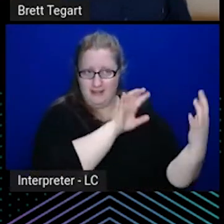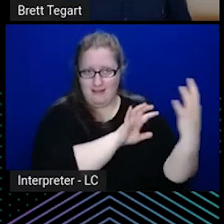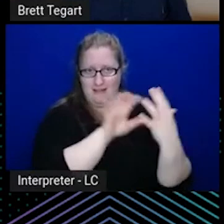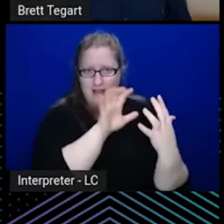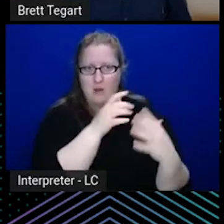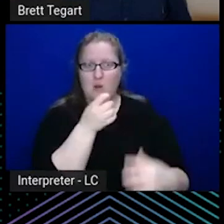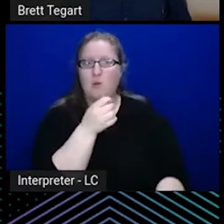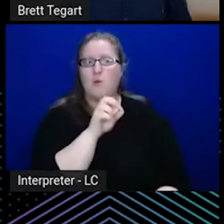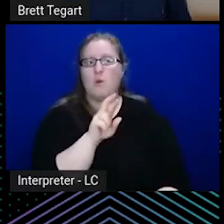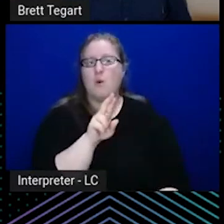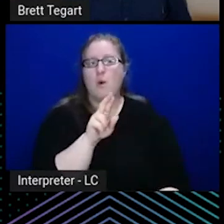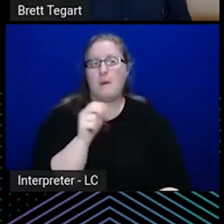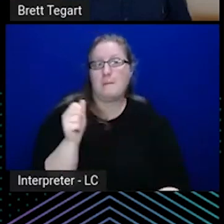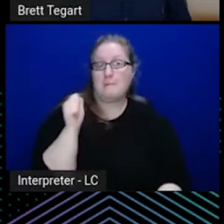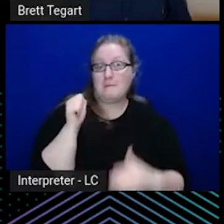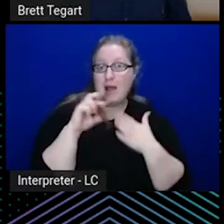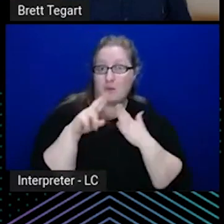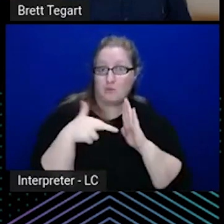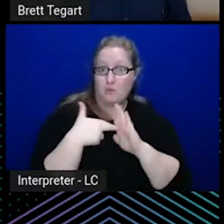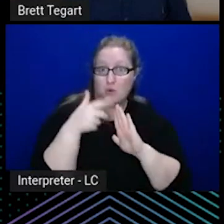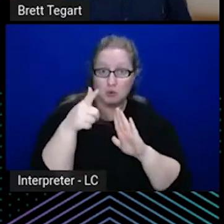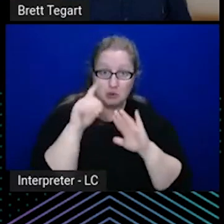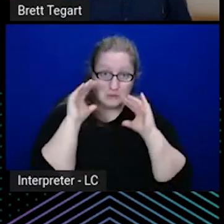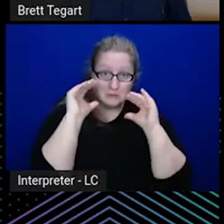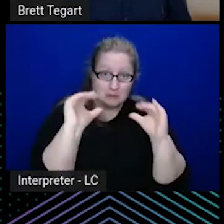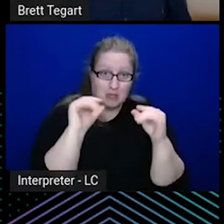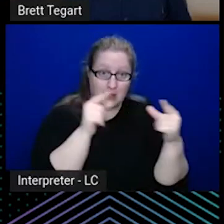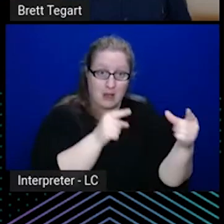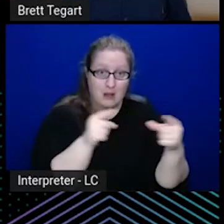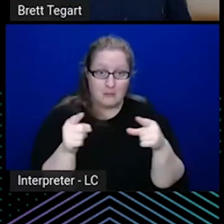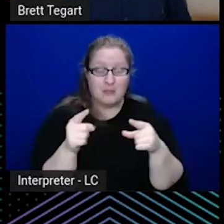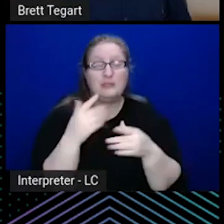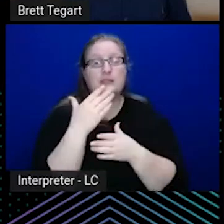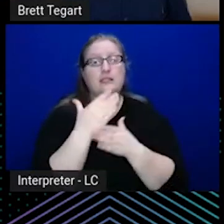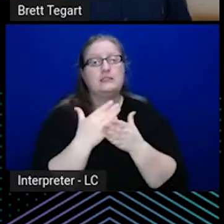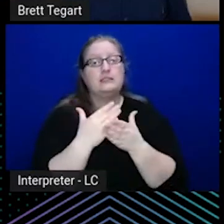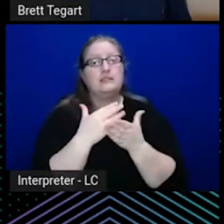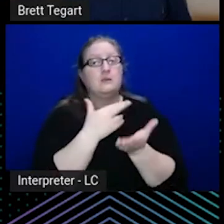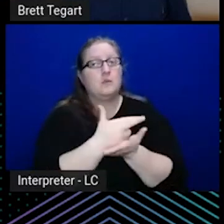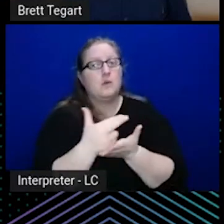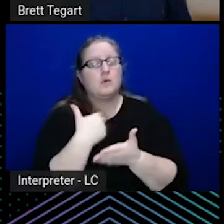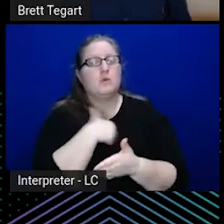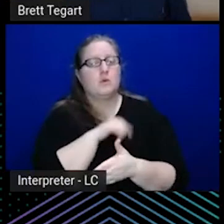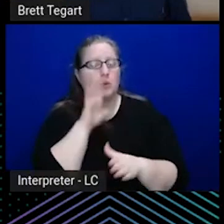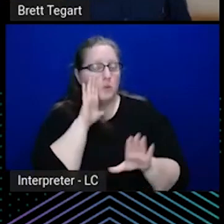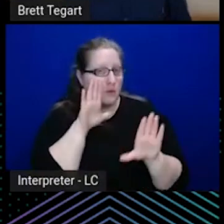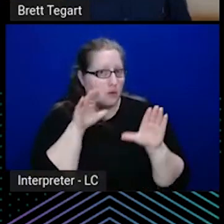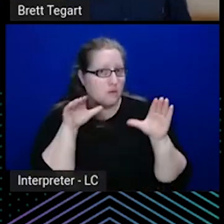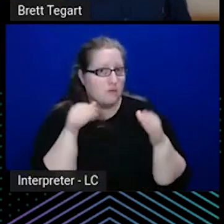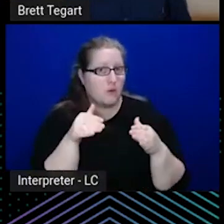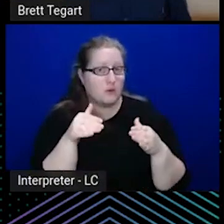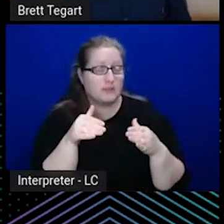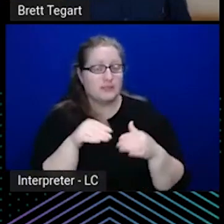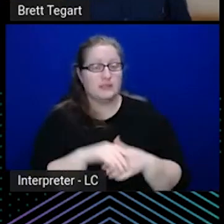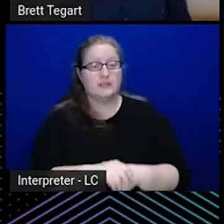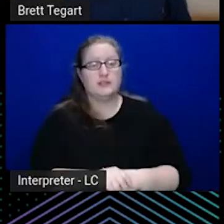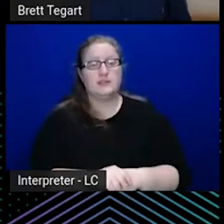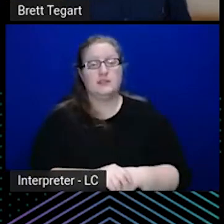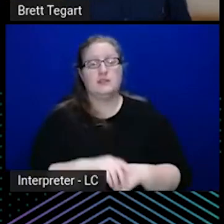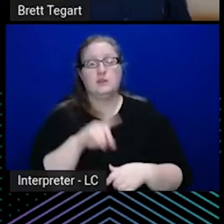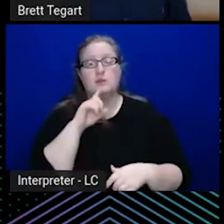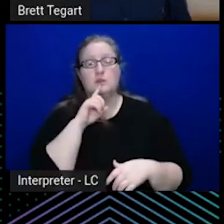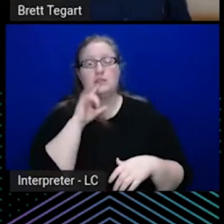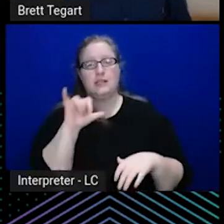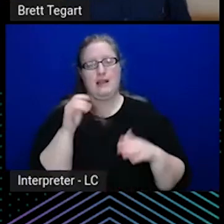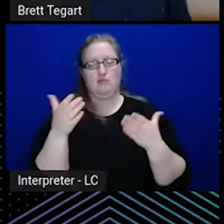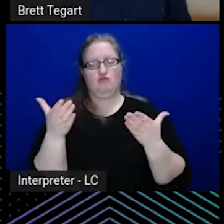that you expect to exist in the apartment. Also some other resources that we'll focus on. Basically, this is the tier of service